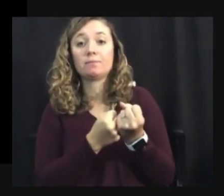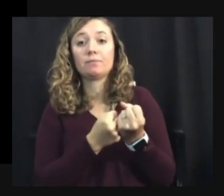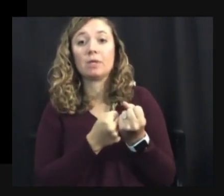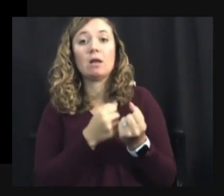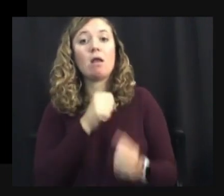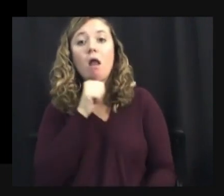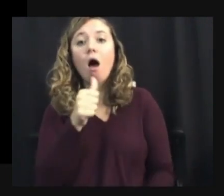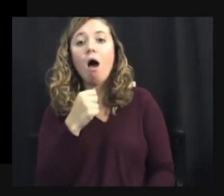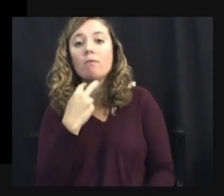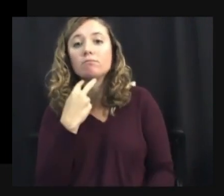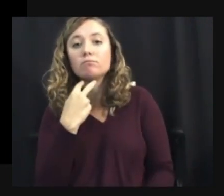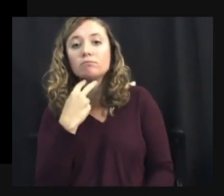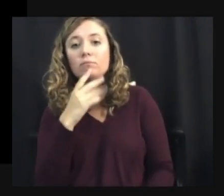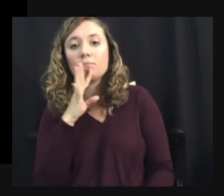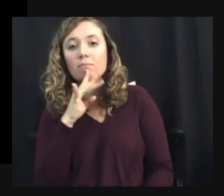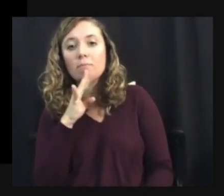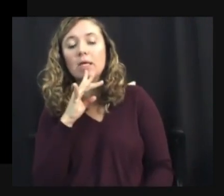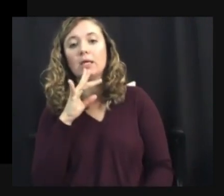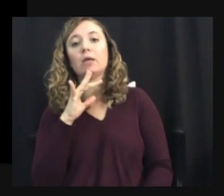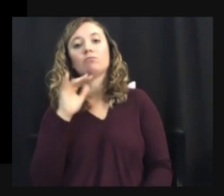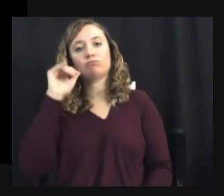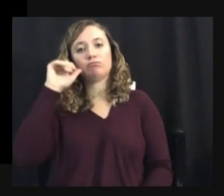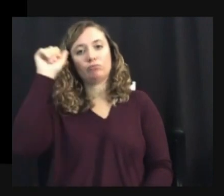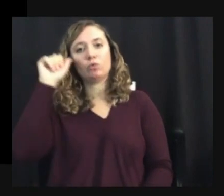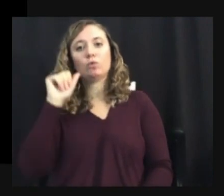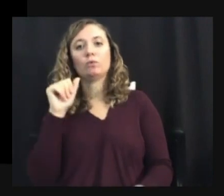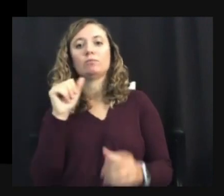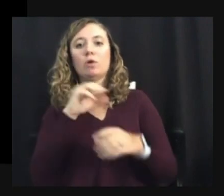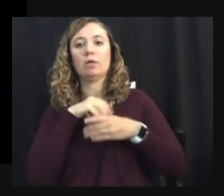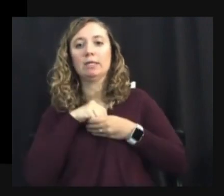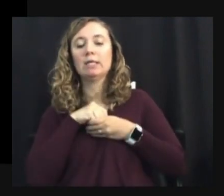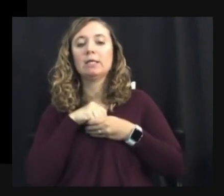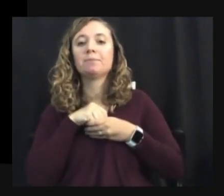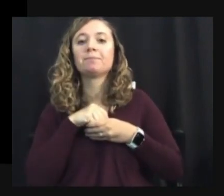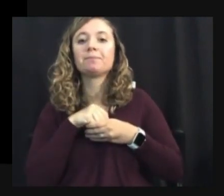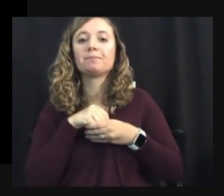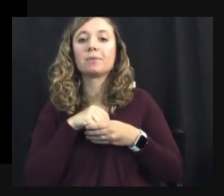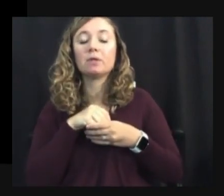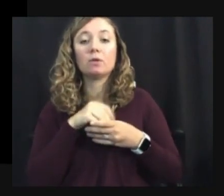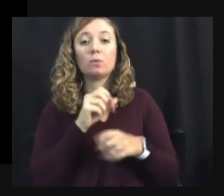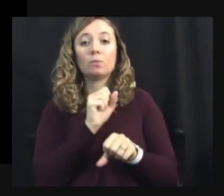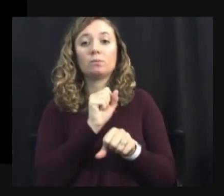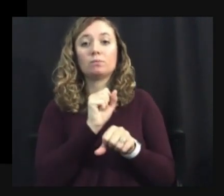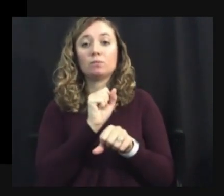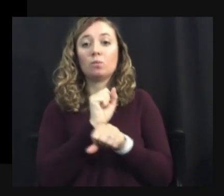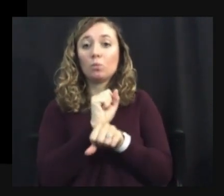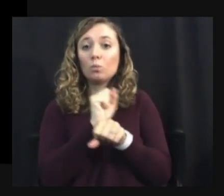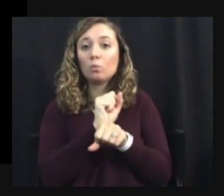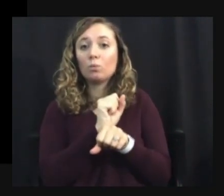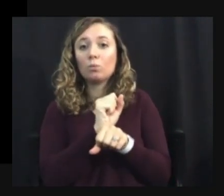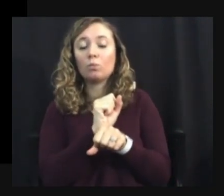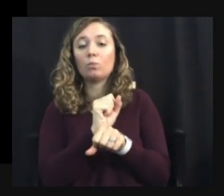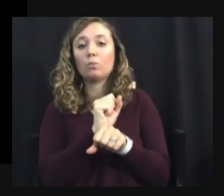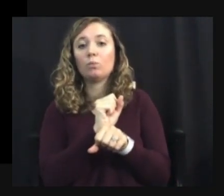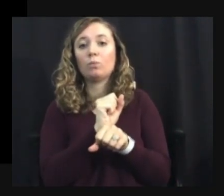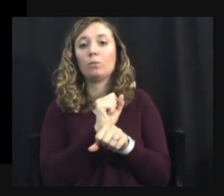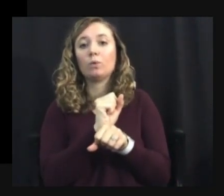wanting to figure out the best way to be employed as small business